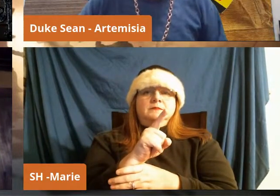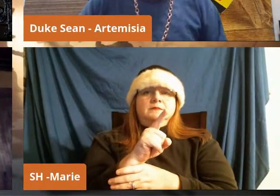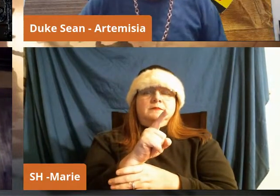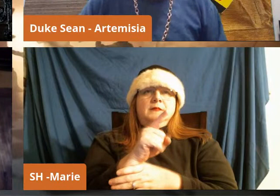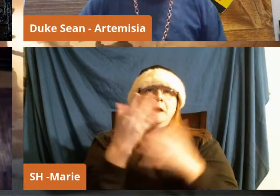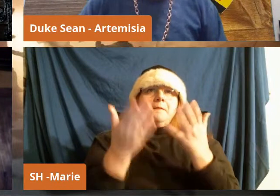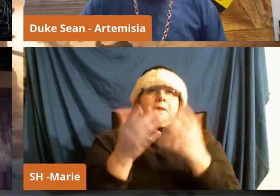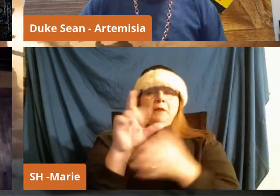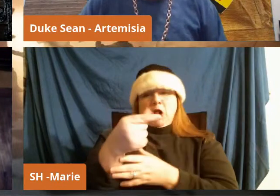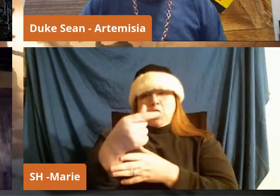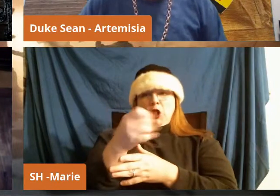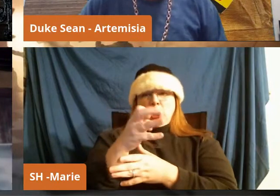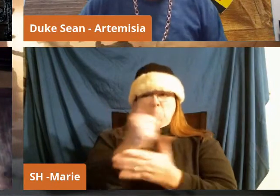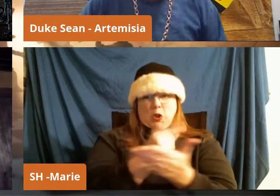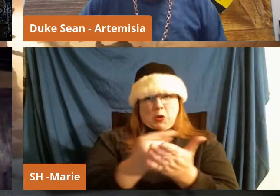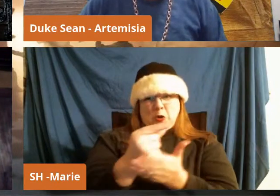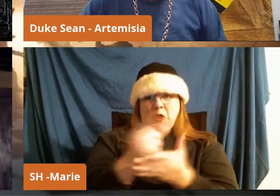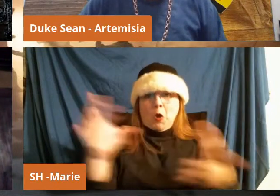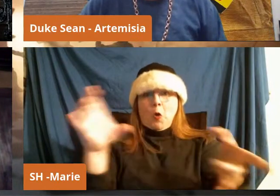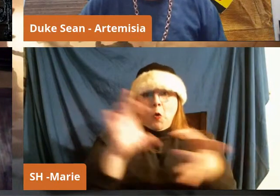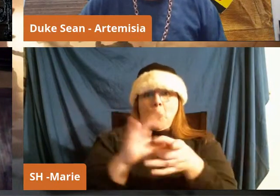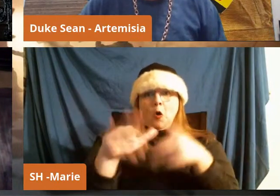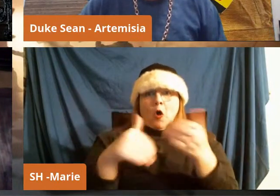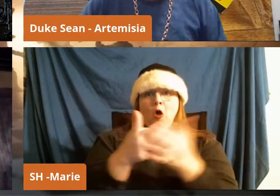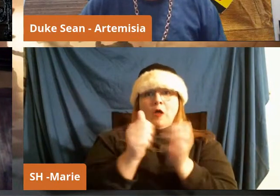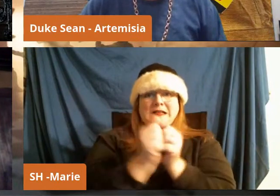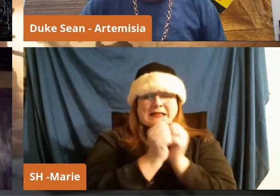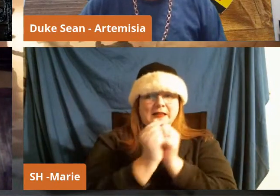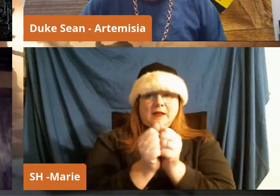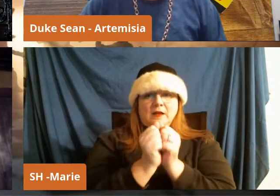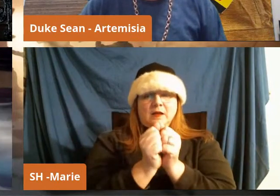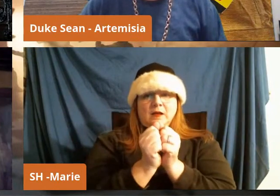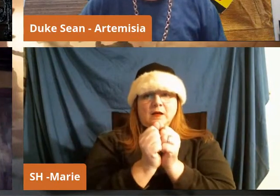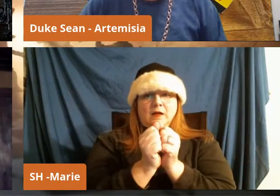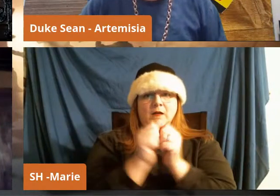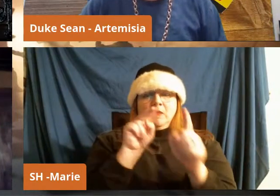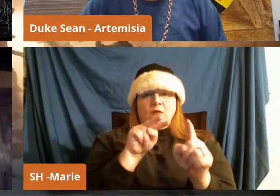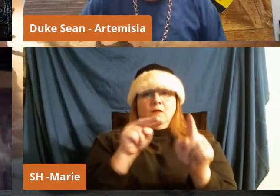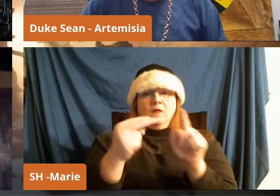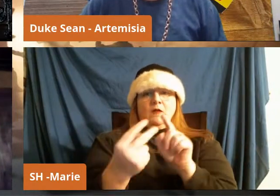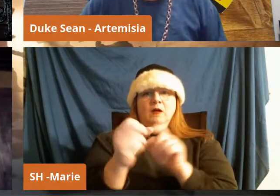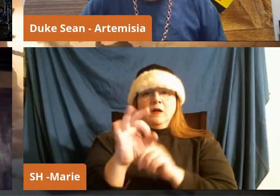maybe it's the glue that holds the other virtues together, or maybe it's just a reflection of